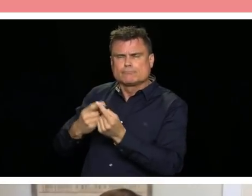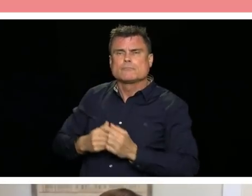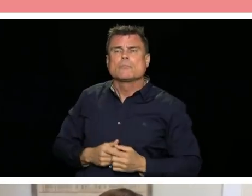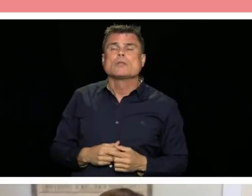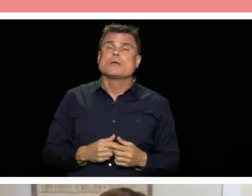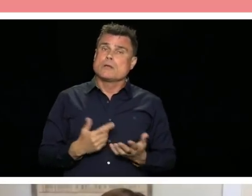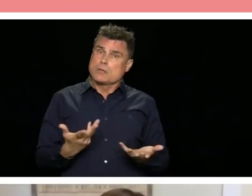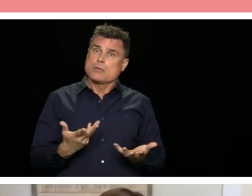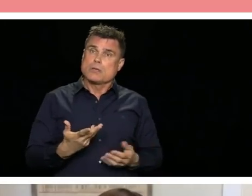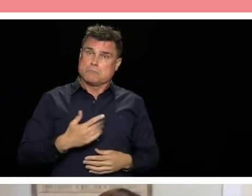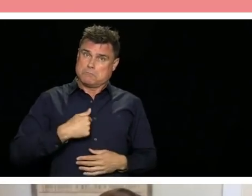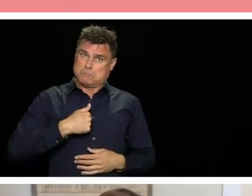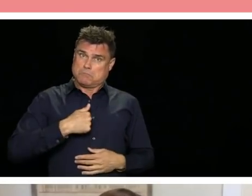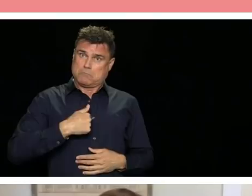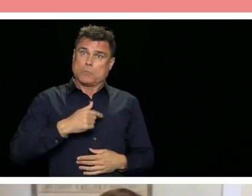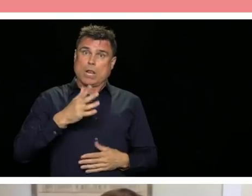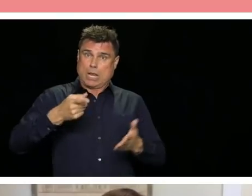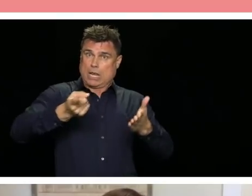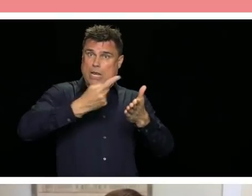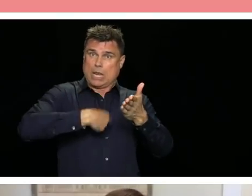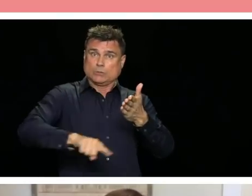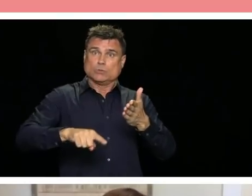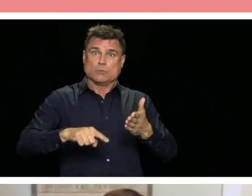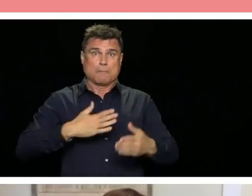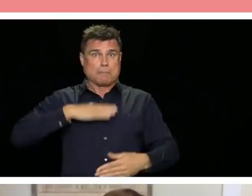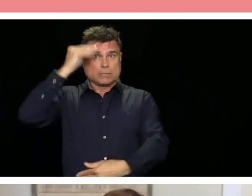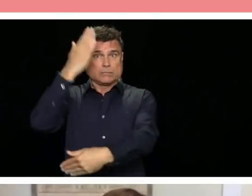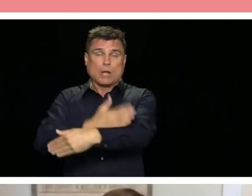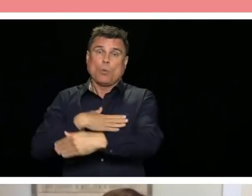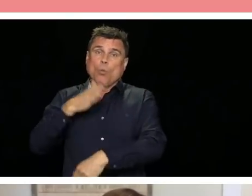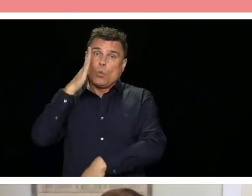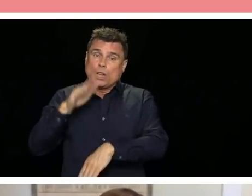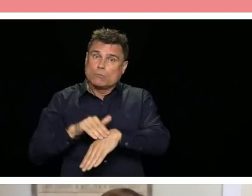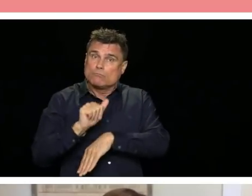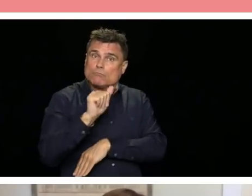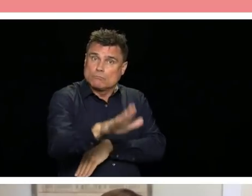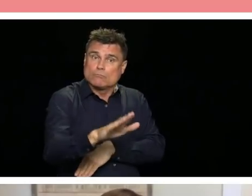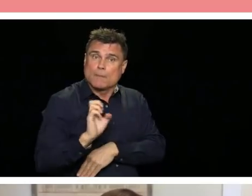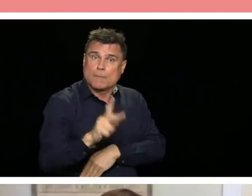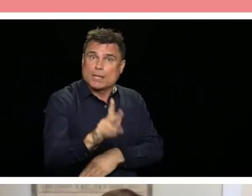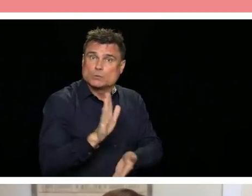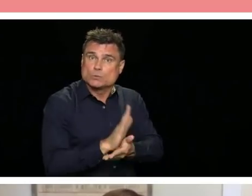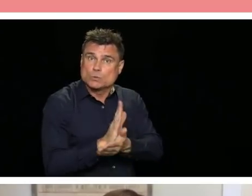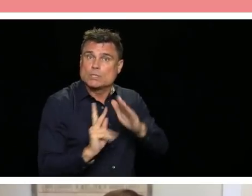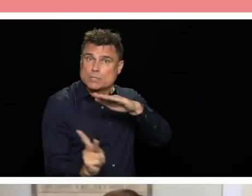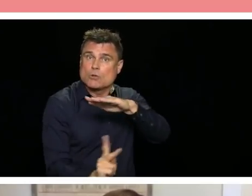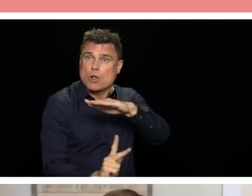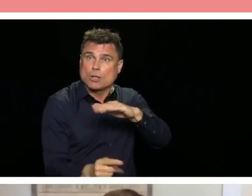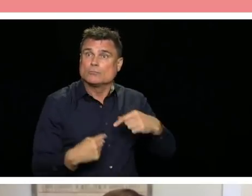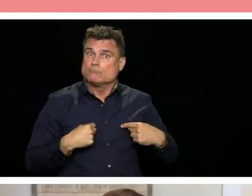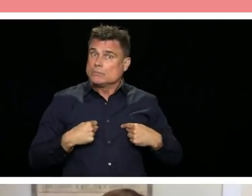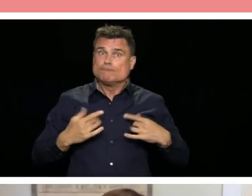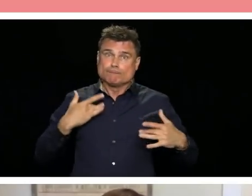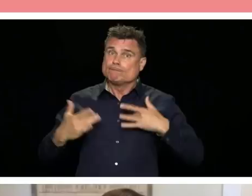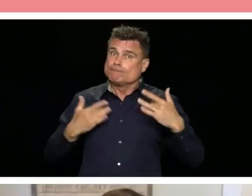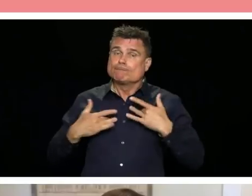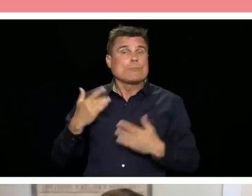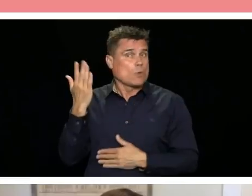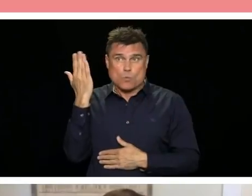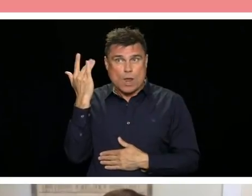week. I'm actually kind of excited about that because I've seen the social emotional impact on him. You know, we only have one child, and